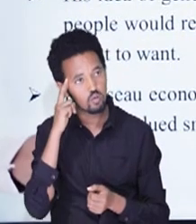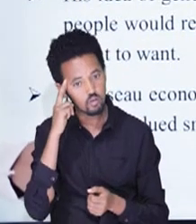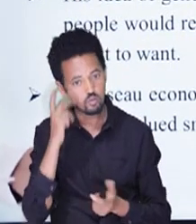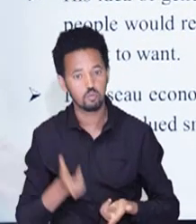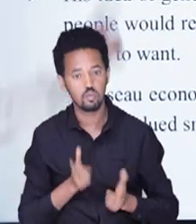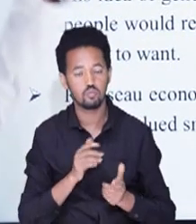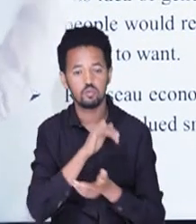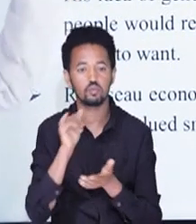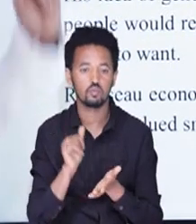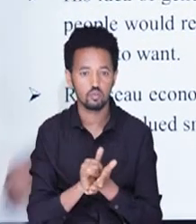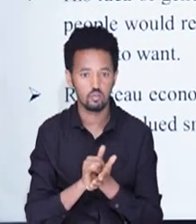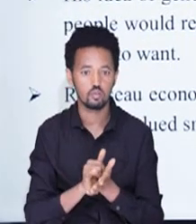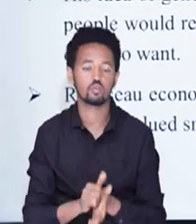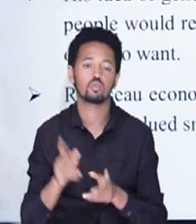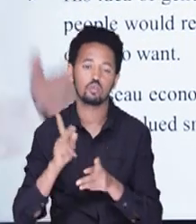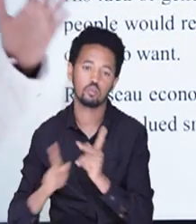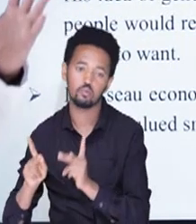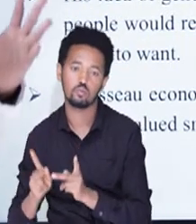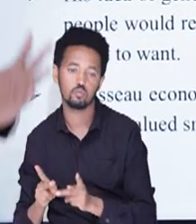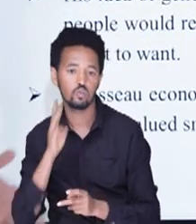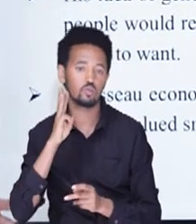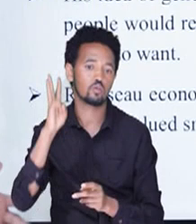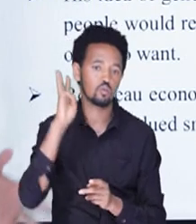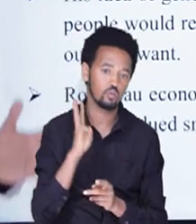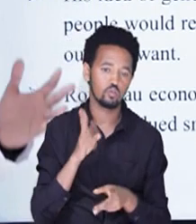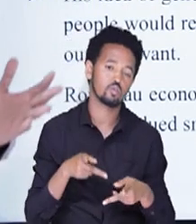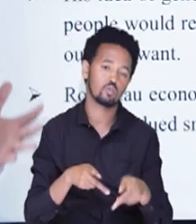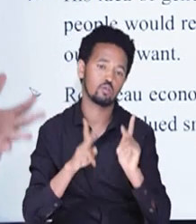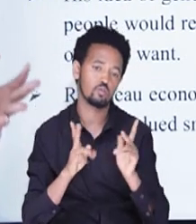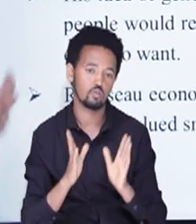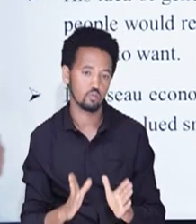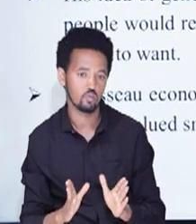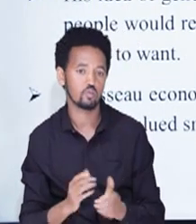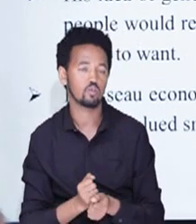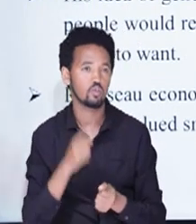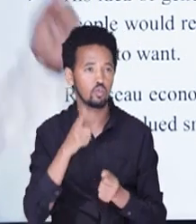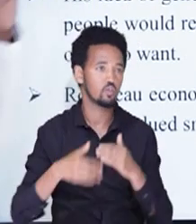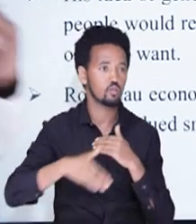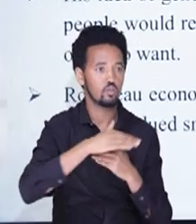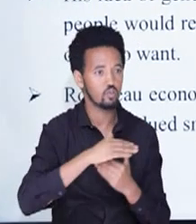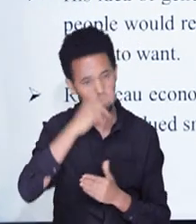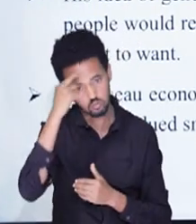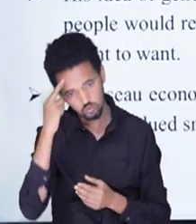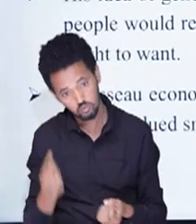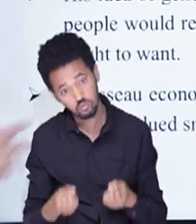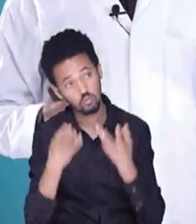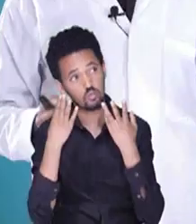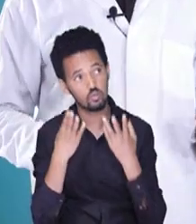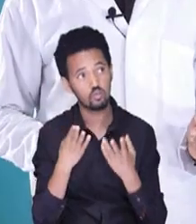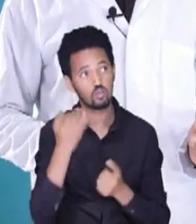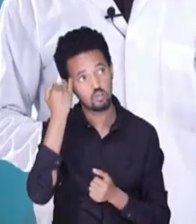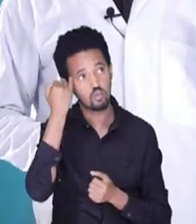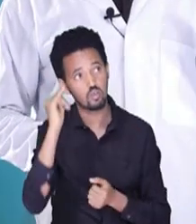Rousseau believed that republic was the best form of government. His work was read by